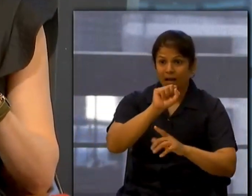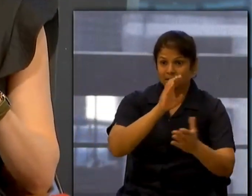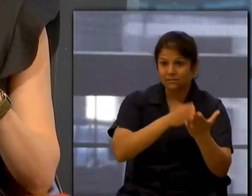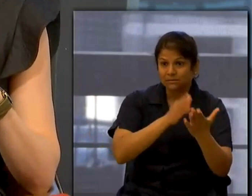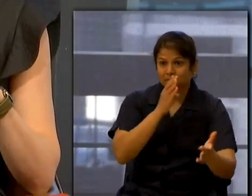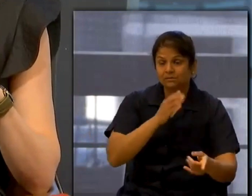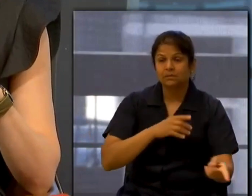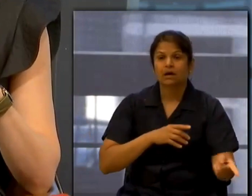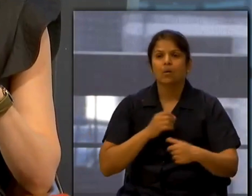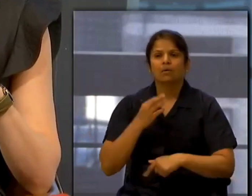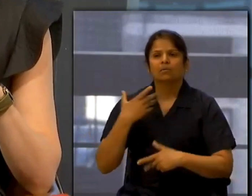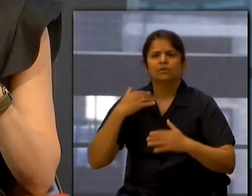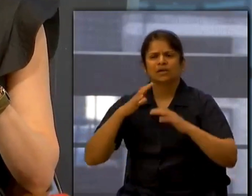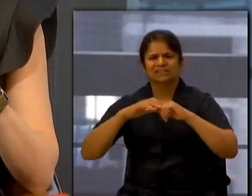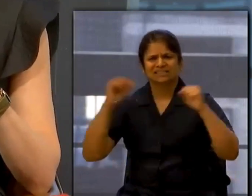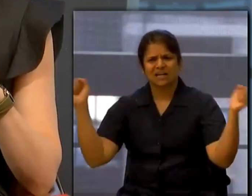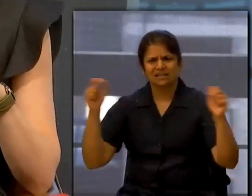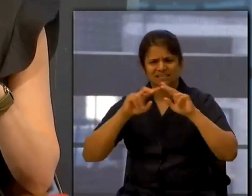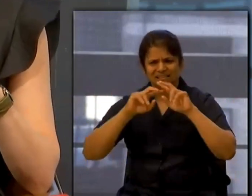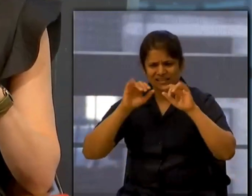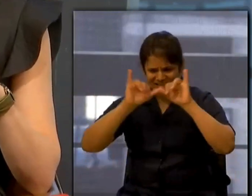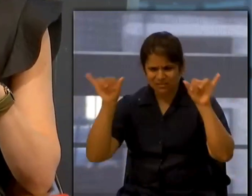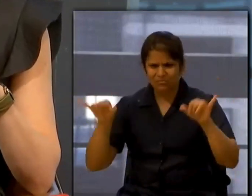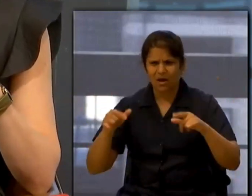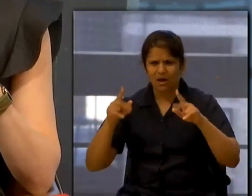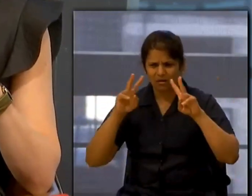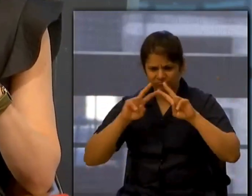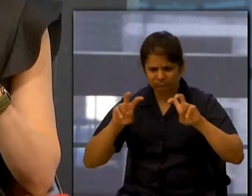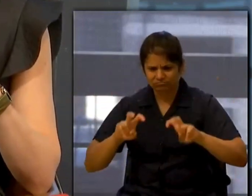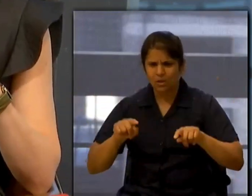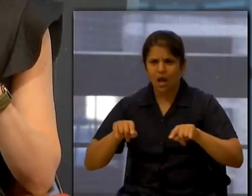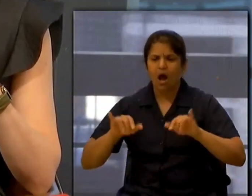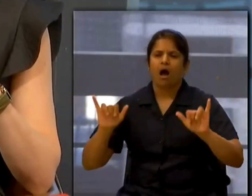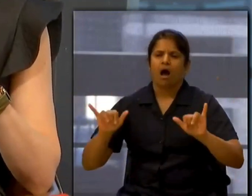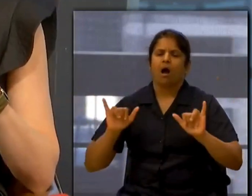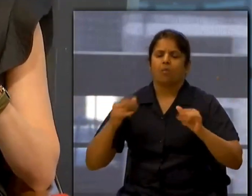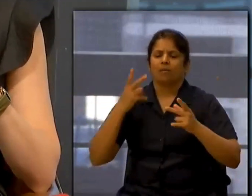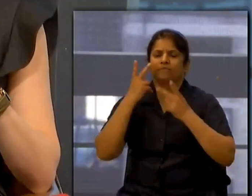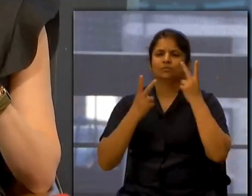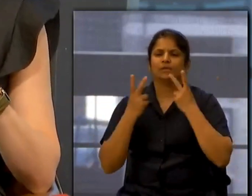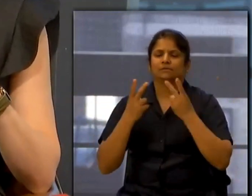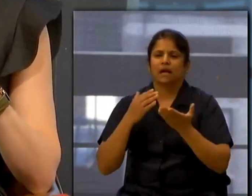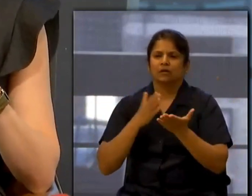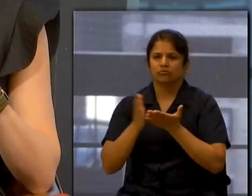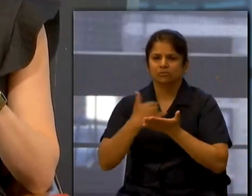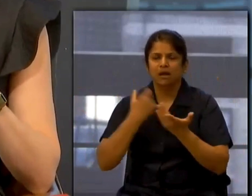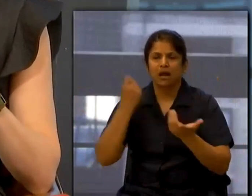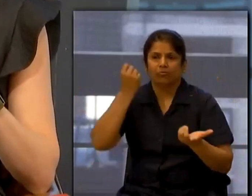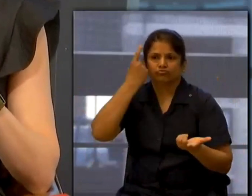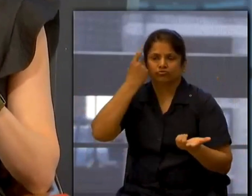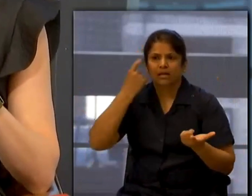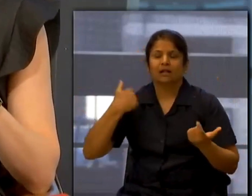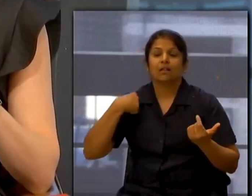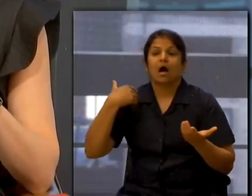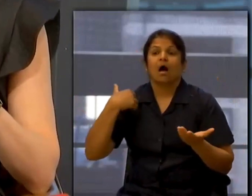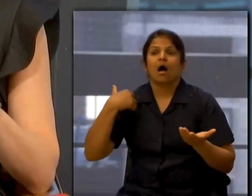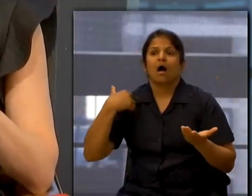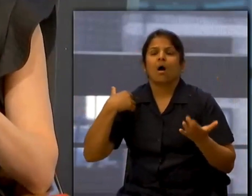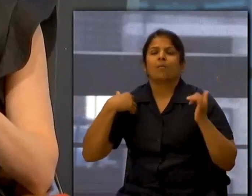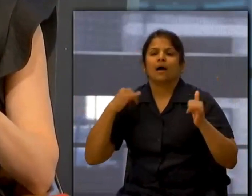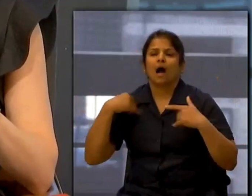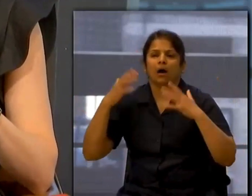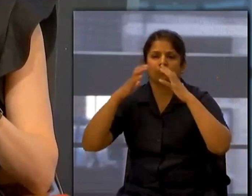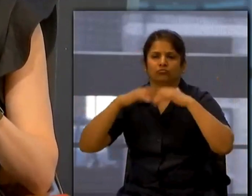tangible is kind of how we start to dismantle them. We have to see them first, and then we can work on